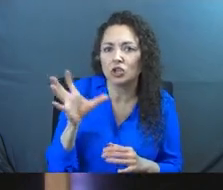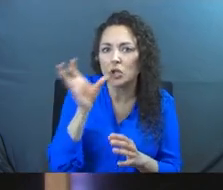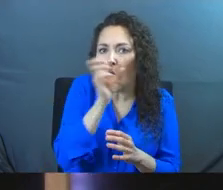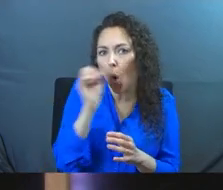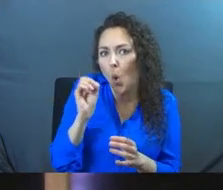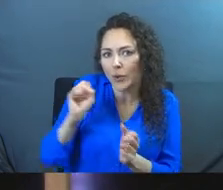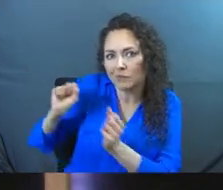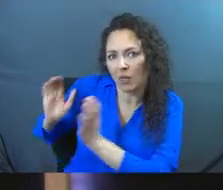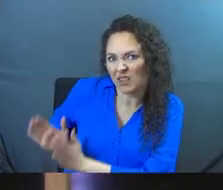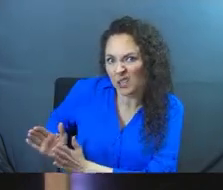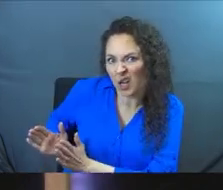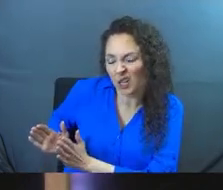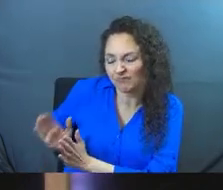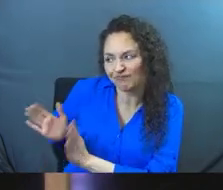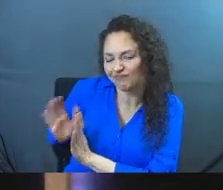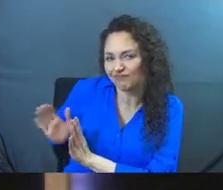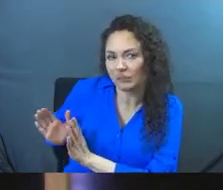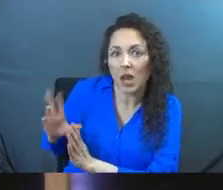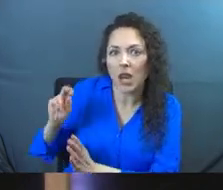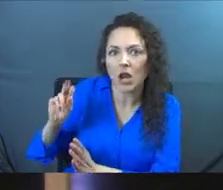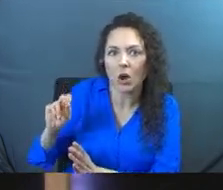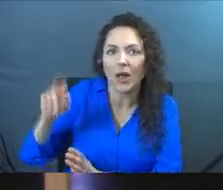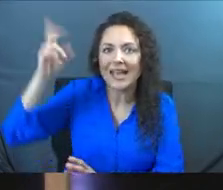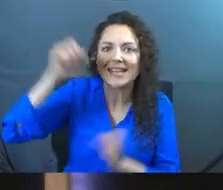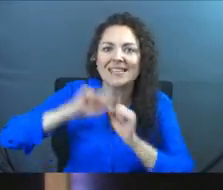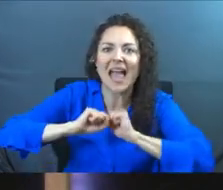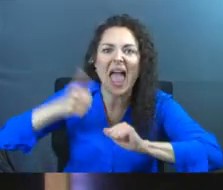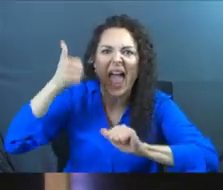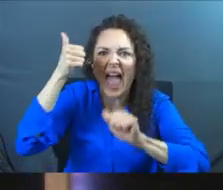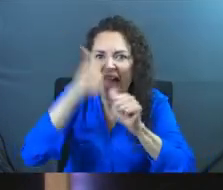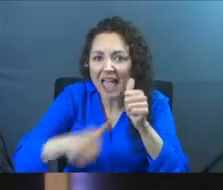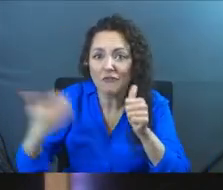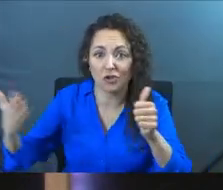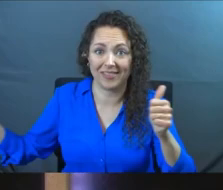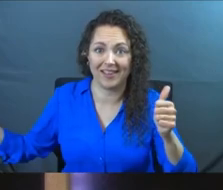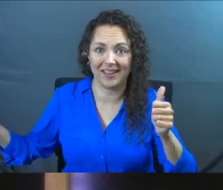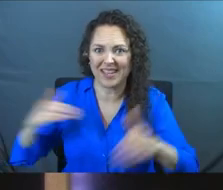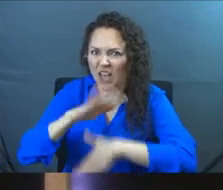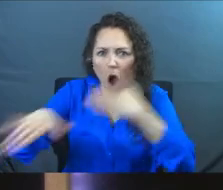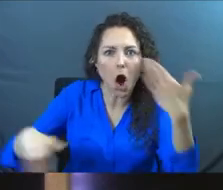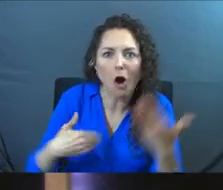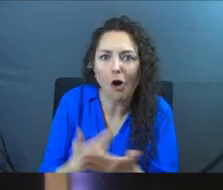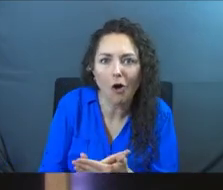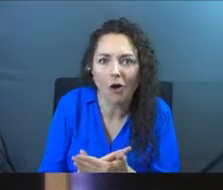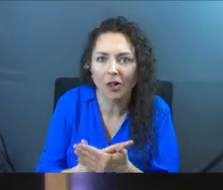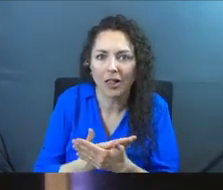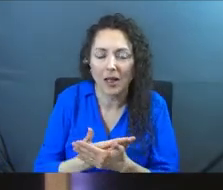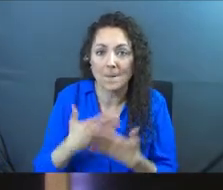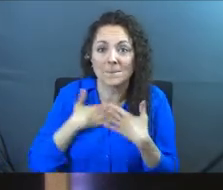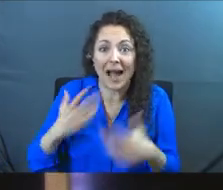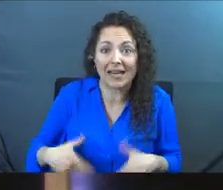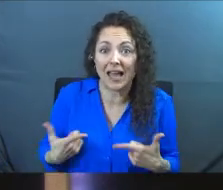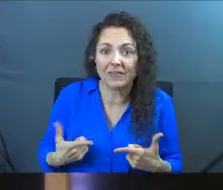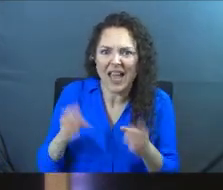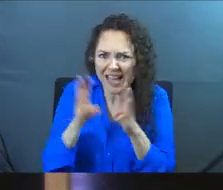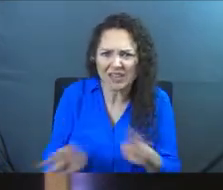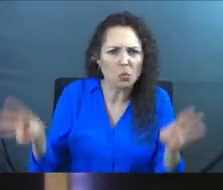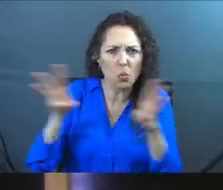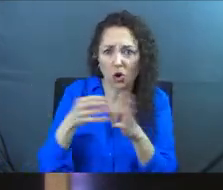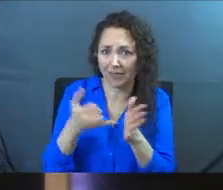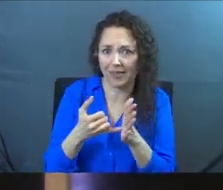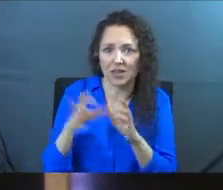piece. He's all of it. He's what I'm giving it all for, and he's worth it to do